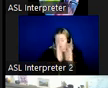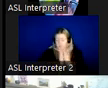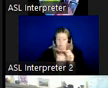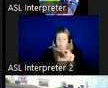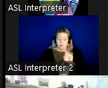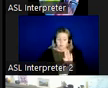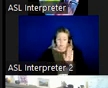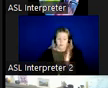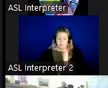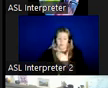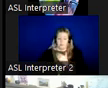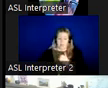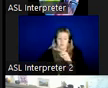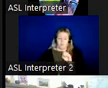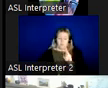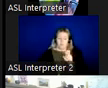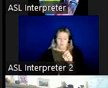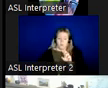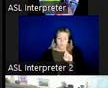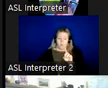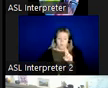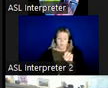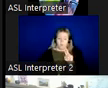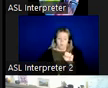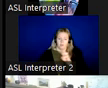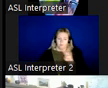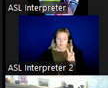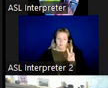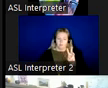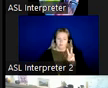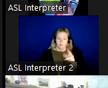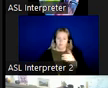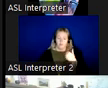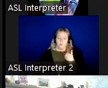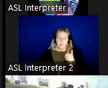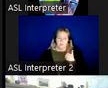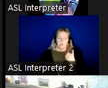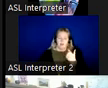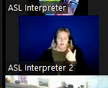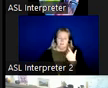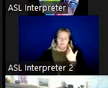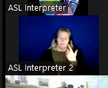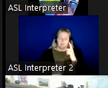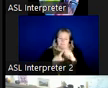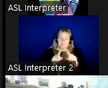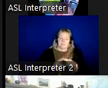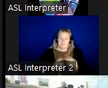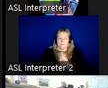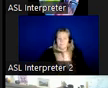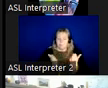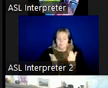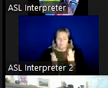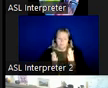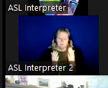website, we do have a selection of ebooks and audiobooks that has unlimited user access. One thing that's